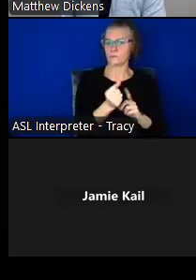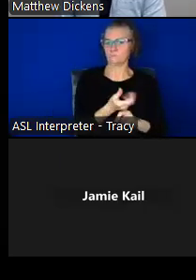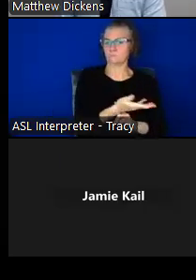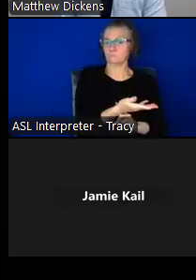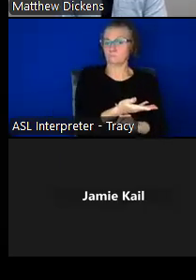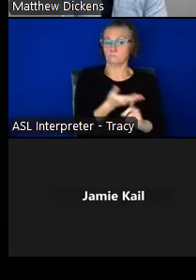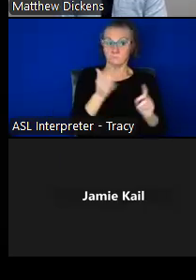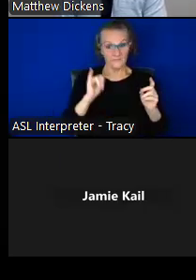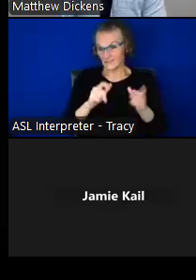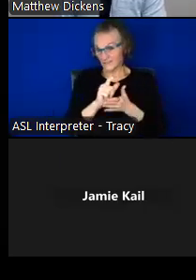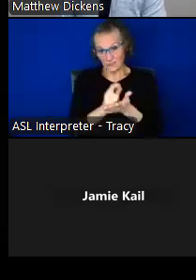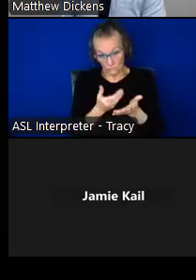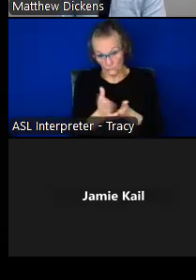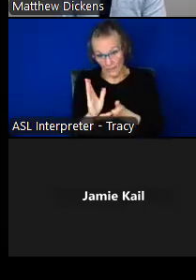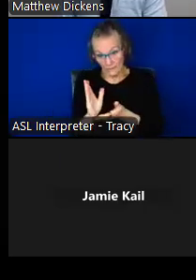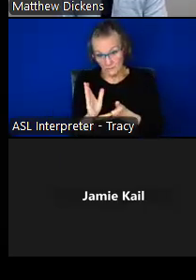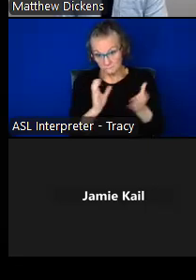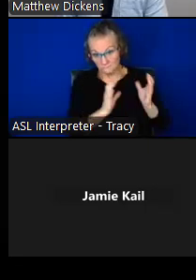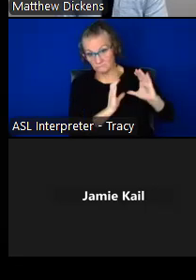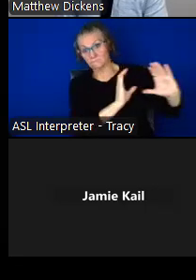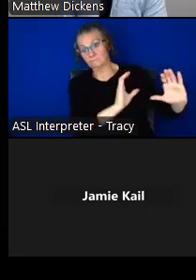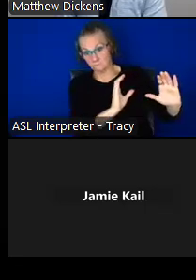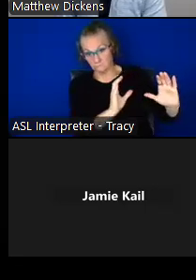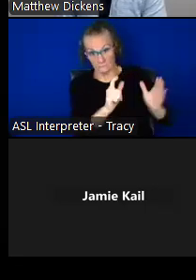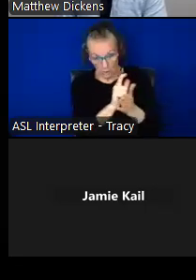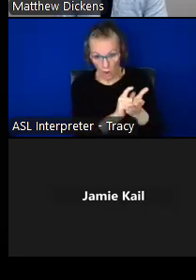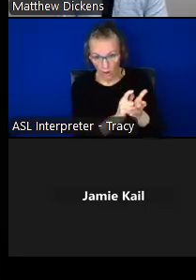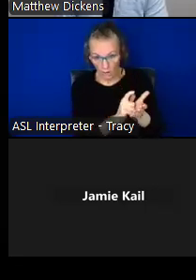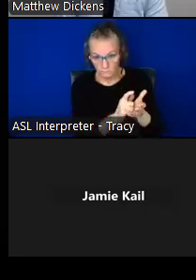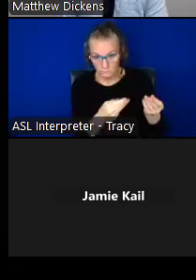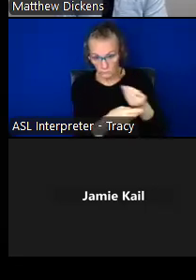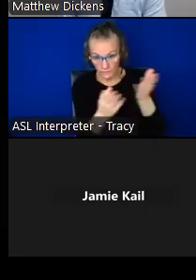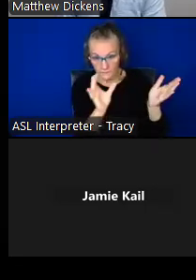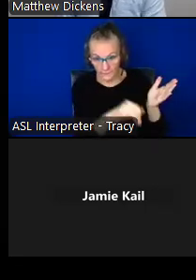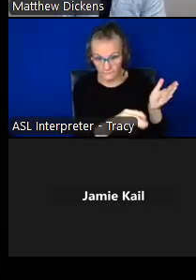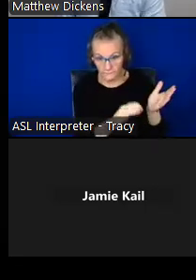This is a right that we are granted under law.